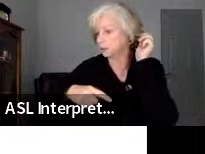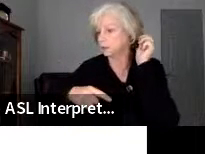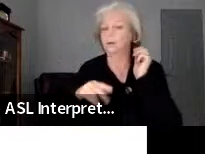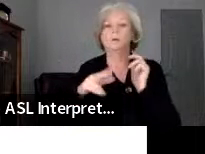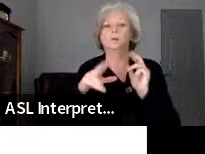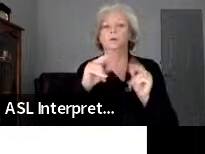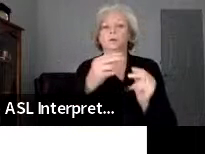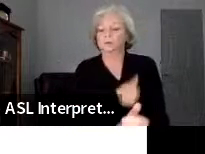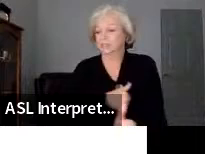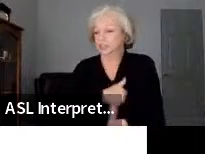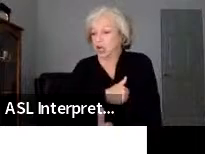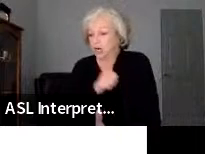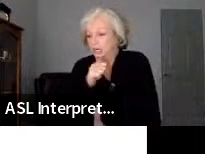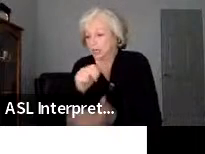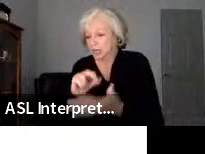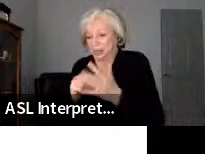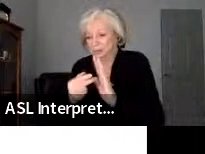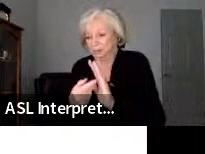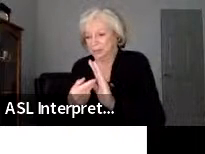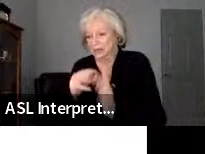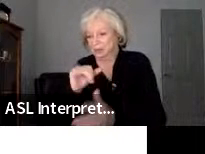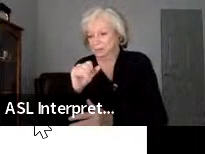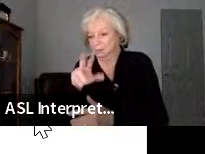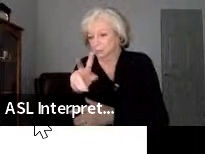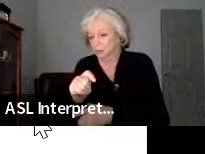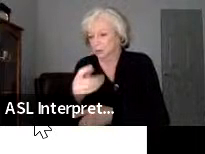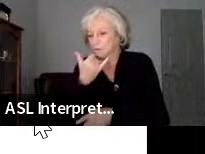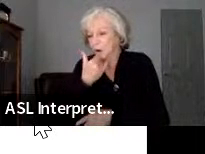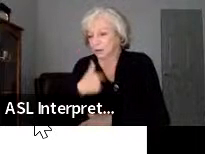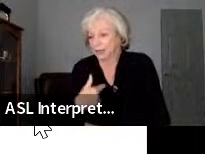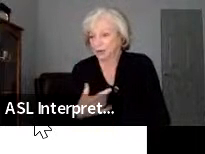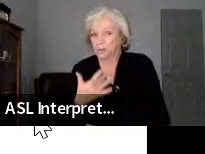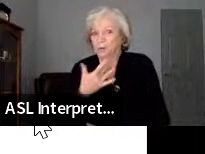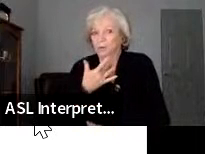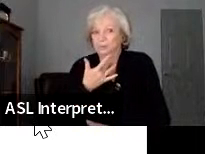No, my apologies. I came off mute accidentally. Okay.